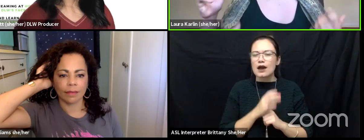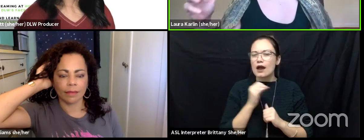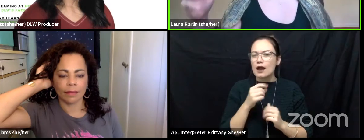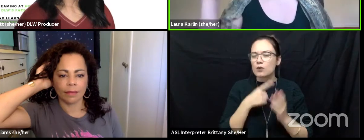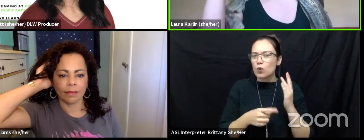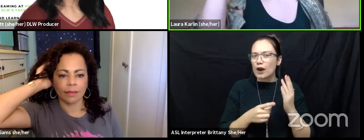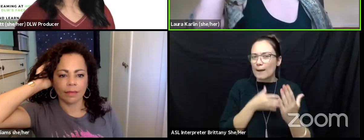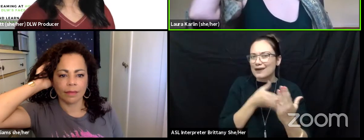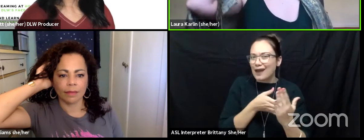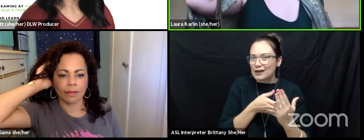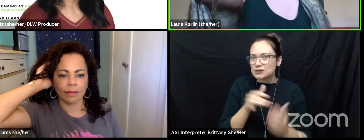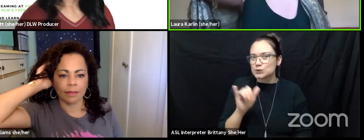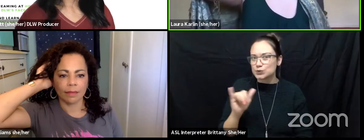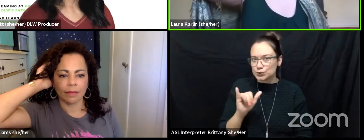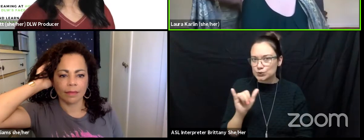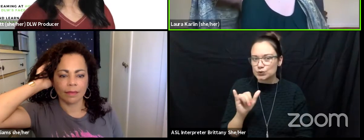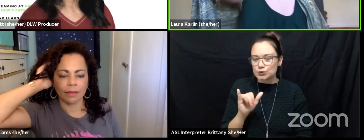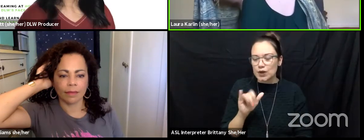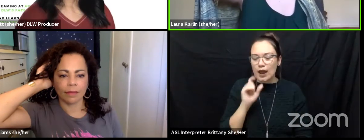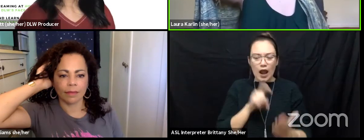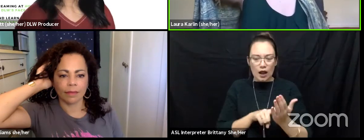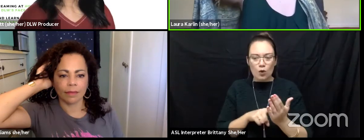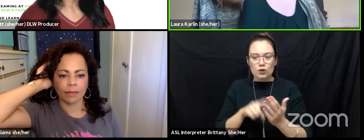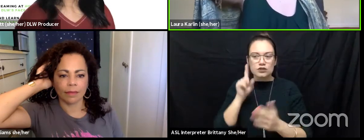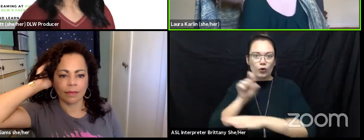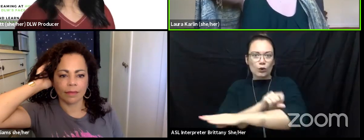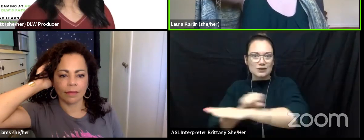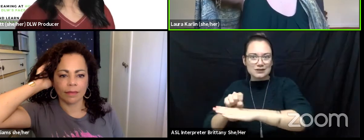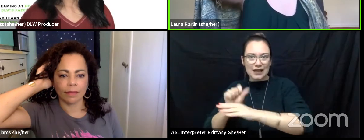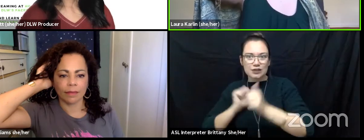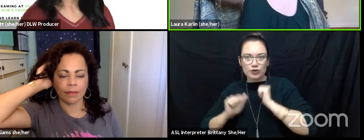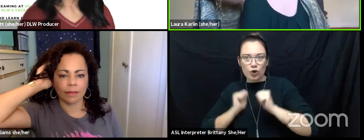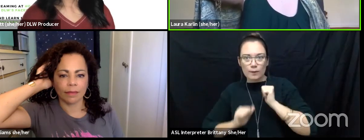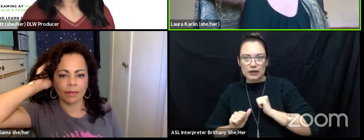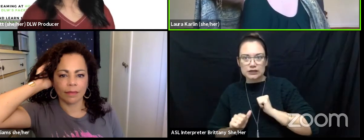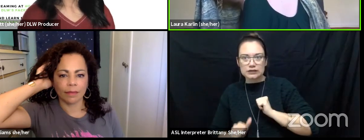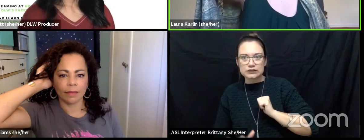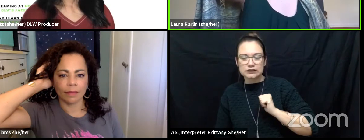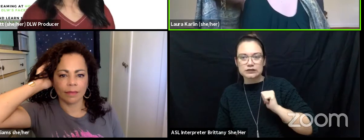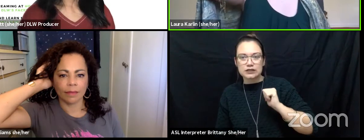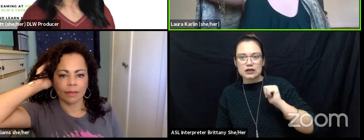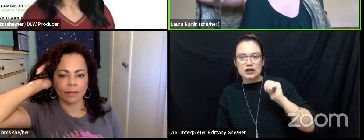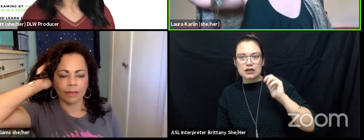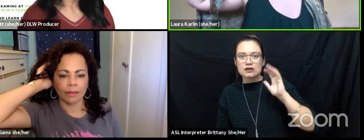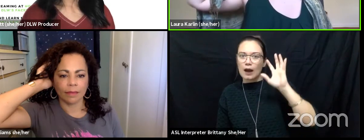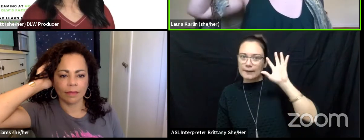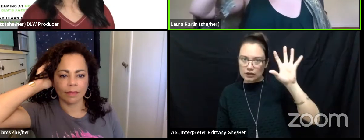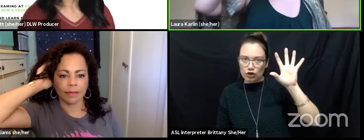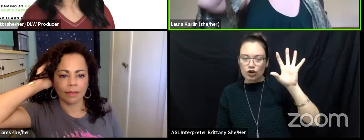I'm fighting against is this idea of the stage performance up here and as